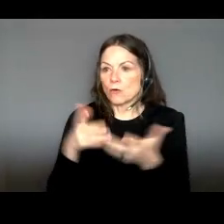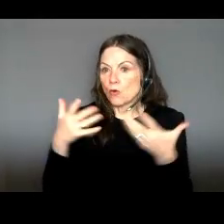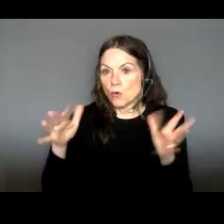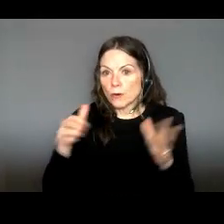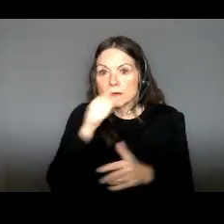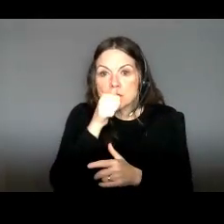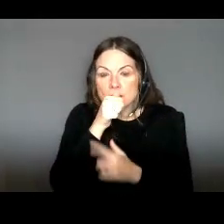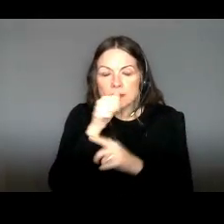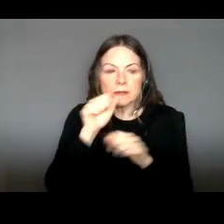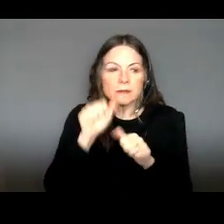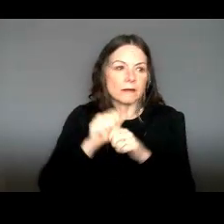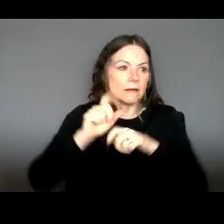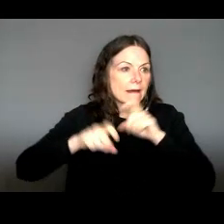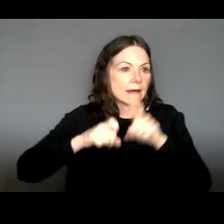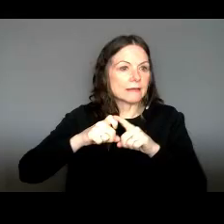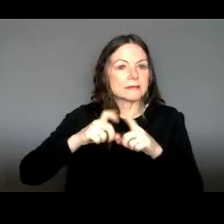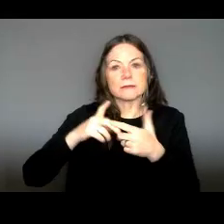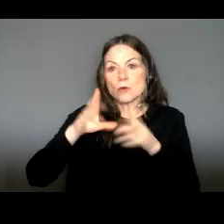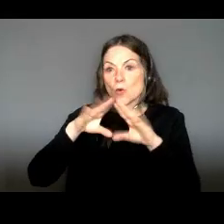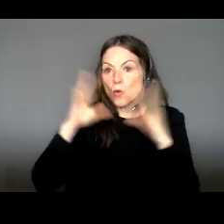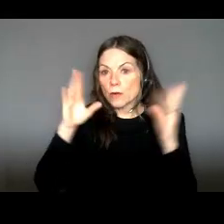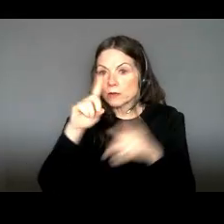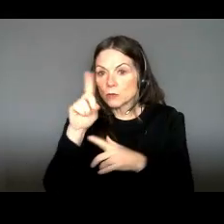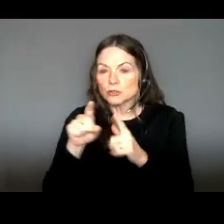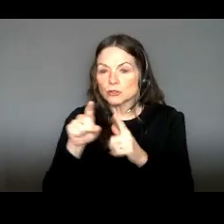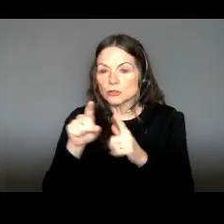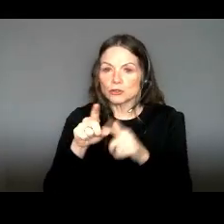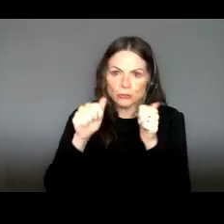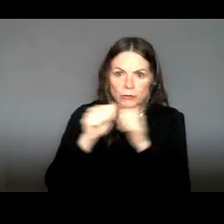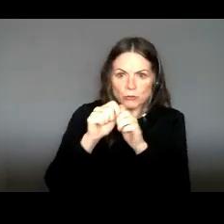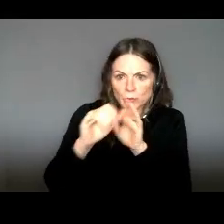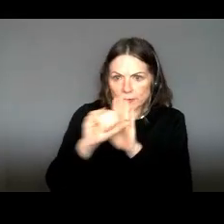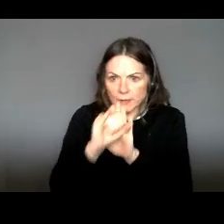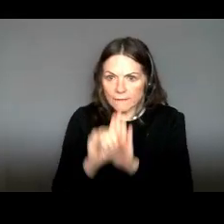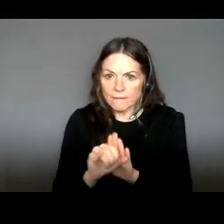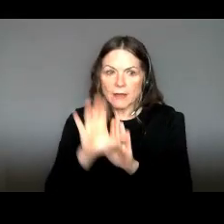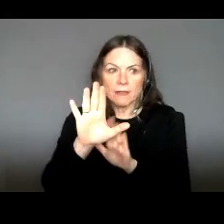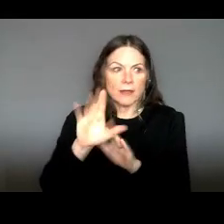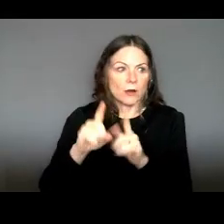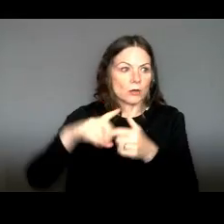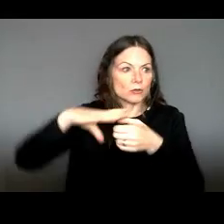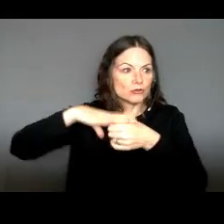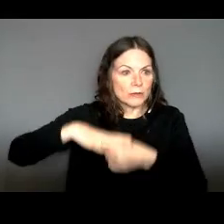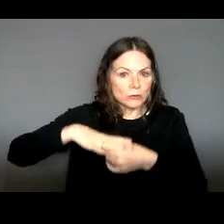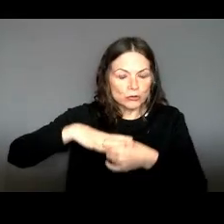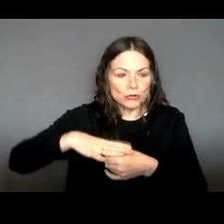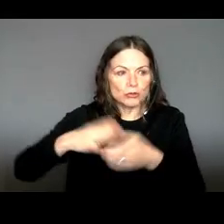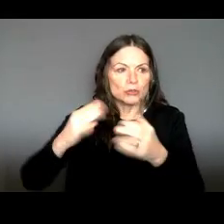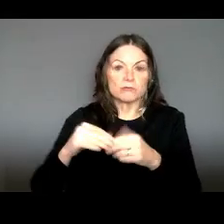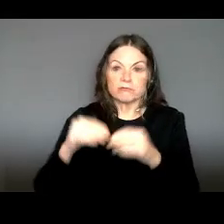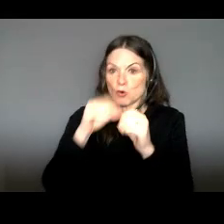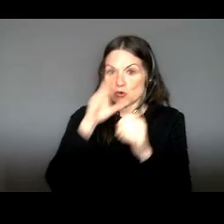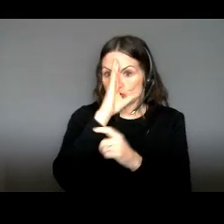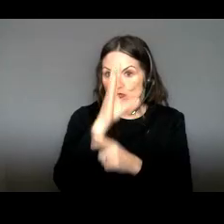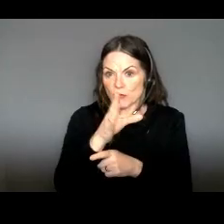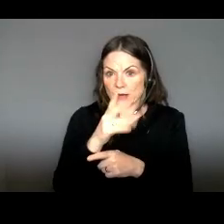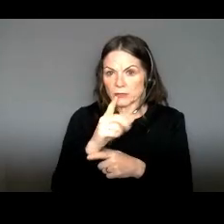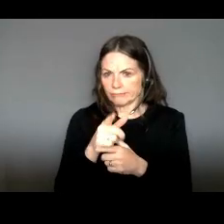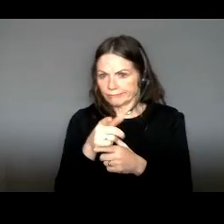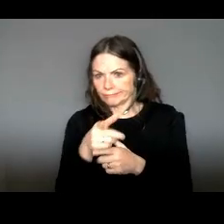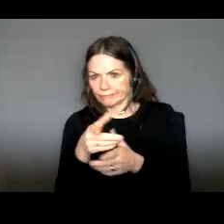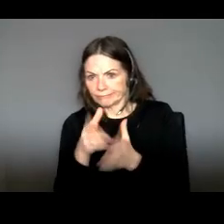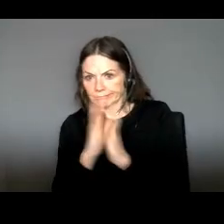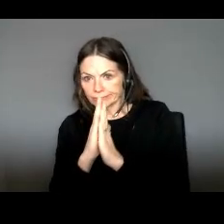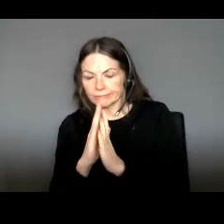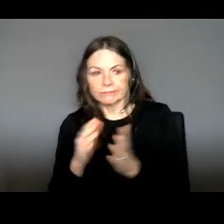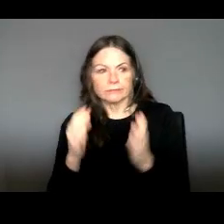to identify the individual stressors. You can have more direct conversation. You can see if there is a need